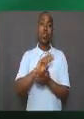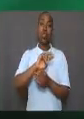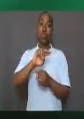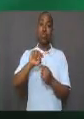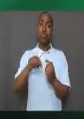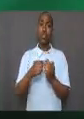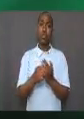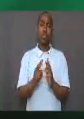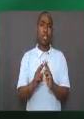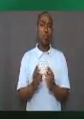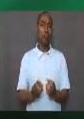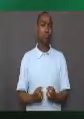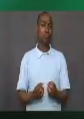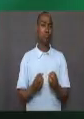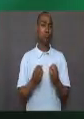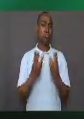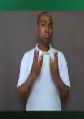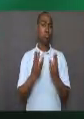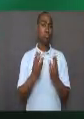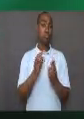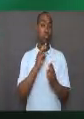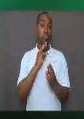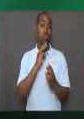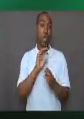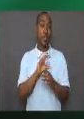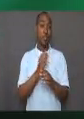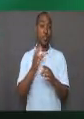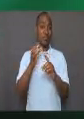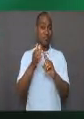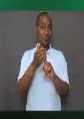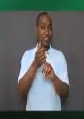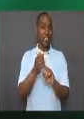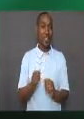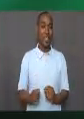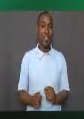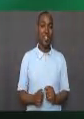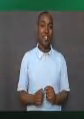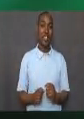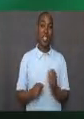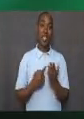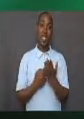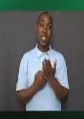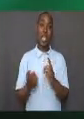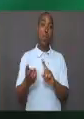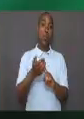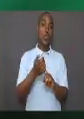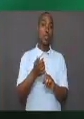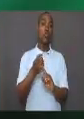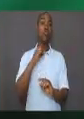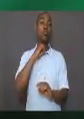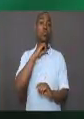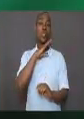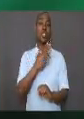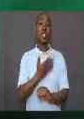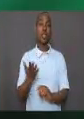up most of the room in the cell. It contains waste